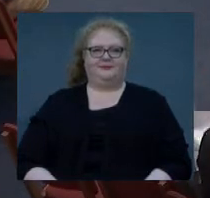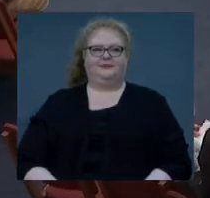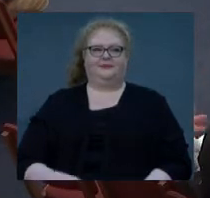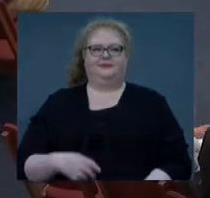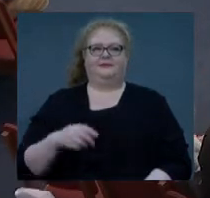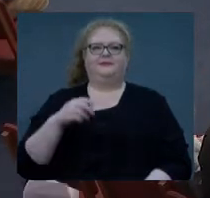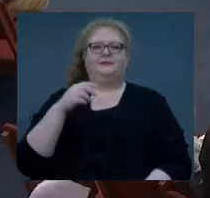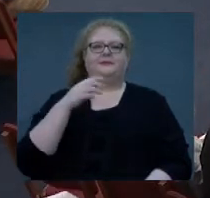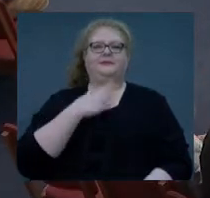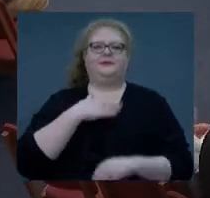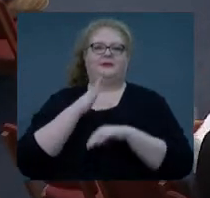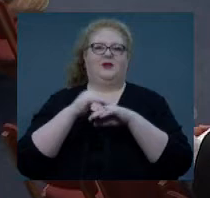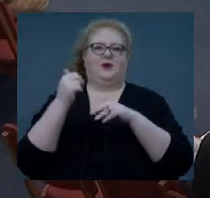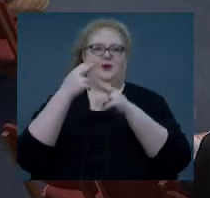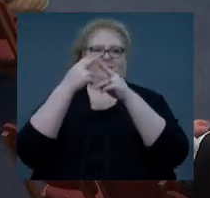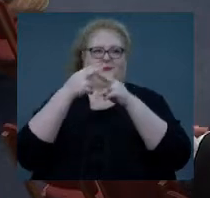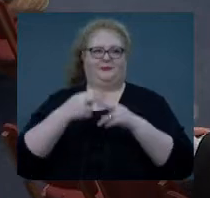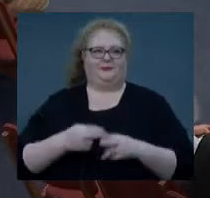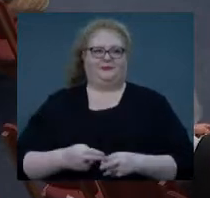you'll call the roll, please, sir.